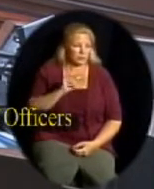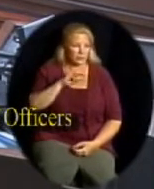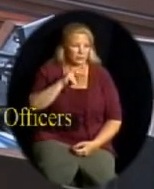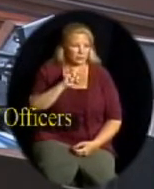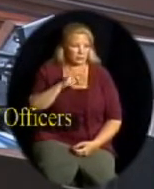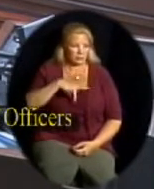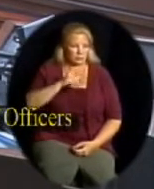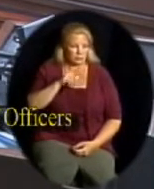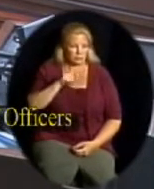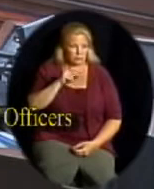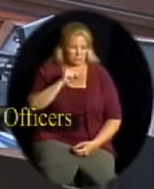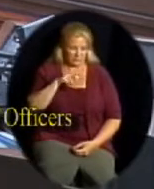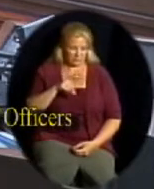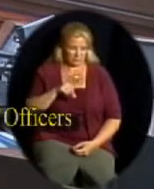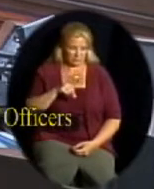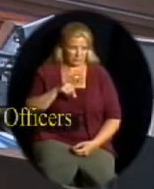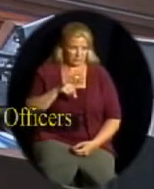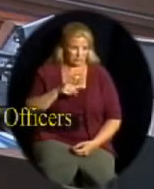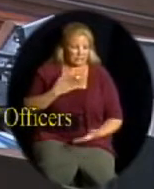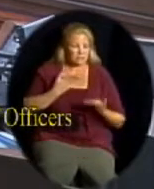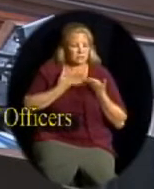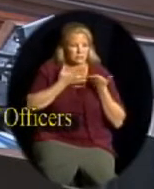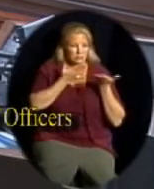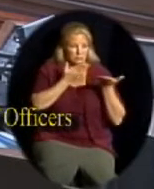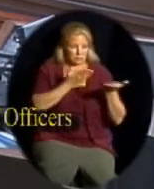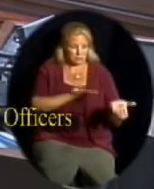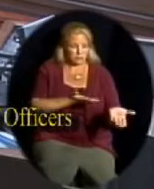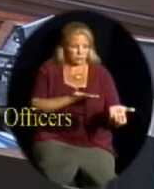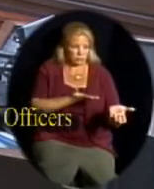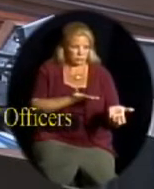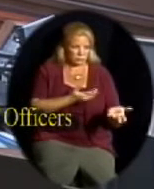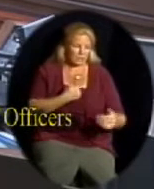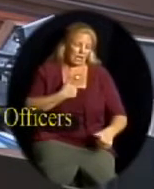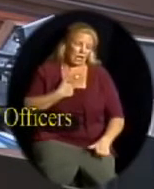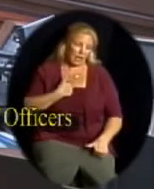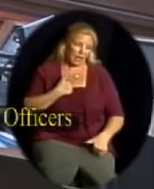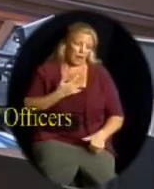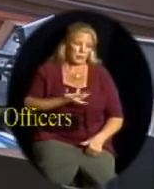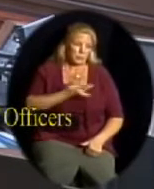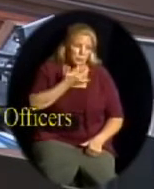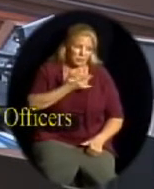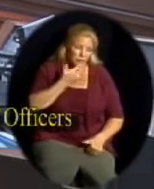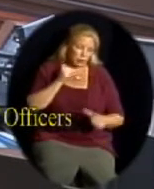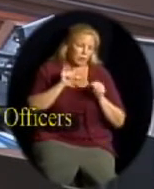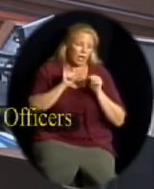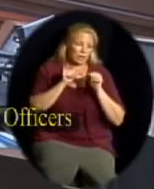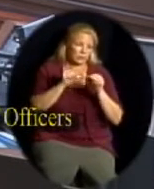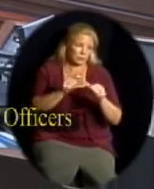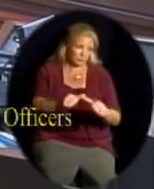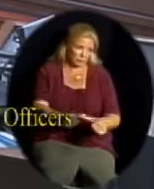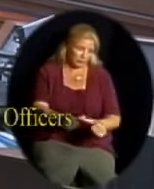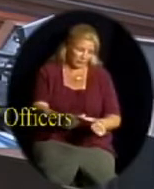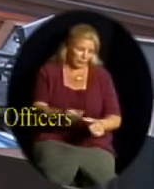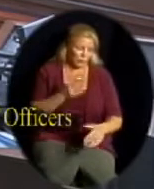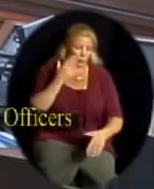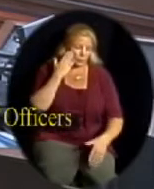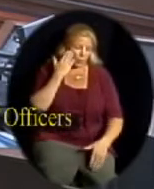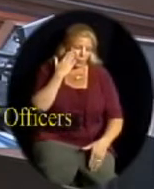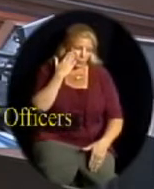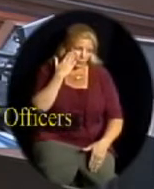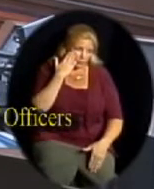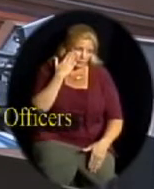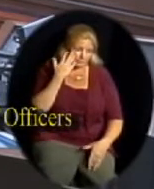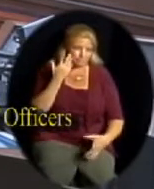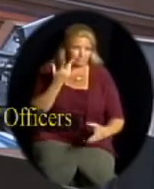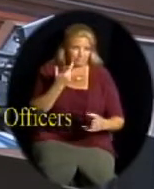like continuity, and because of that, I do think it should, as was mentioned, but I'd mentioned this to many people years before, or months